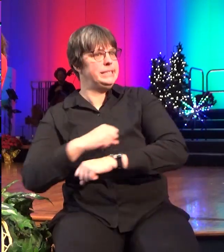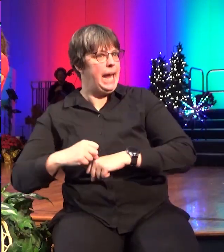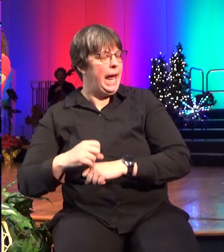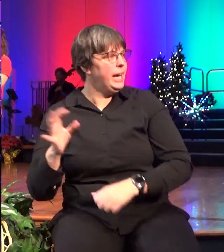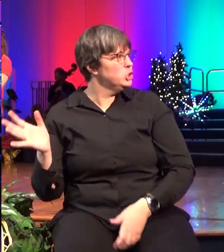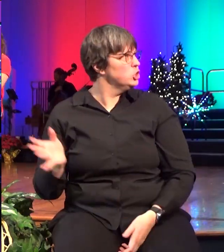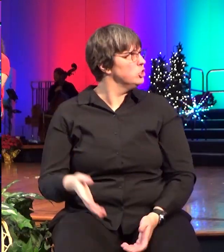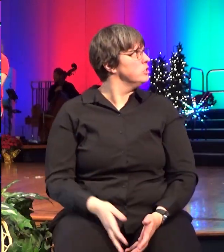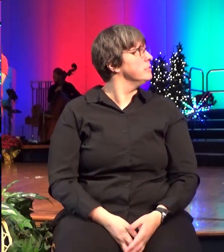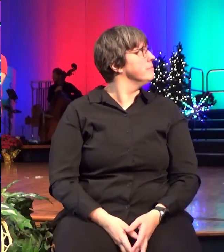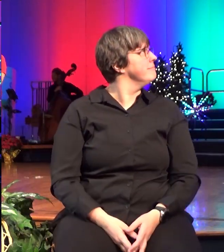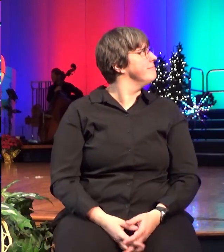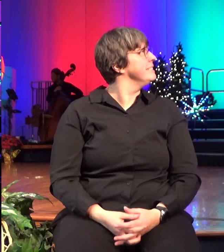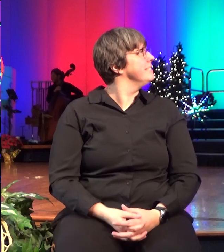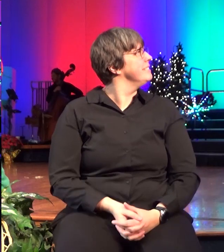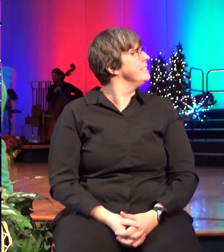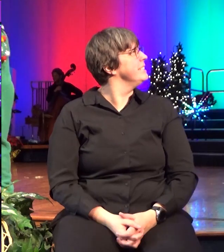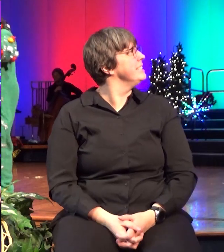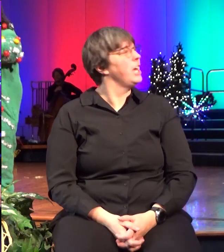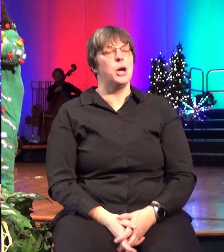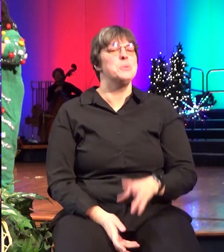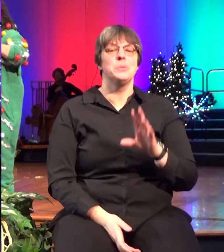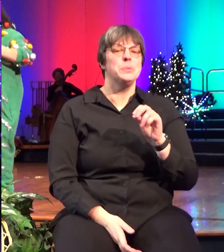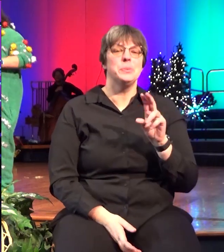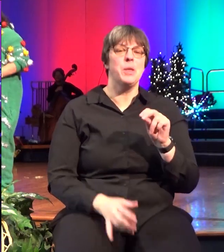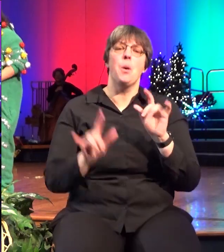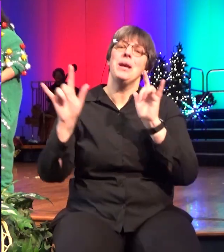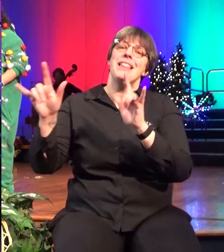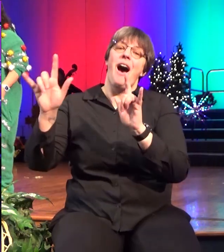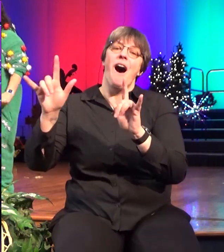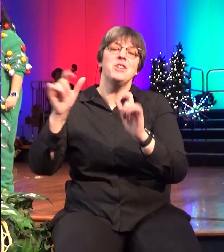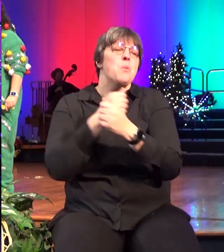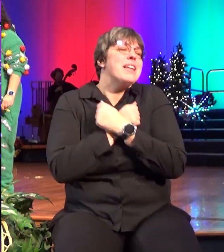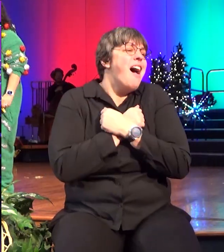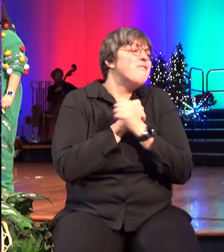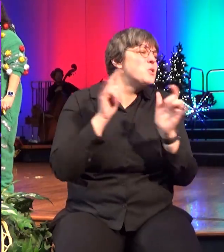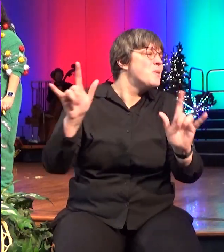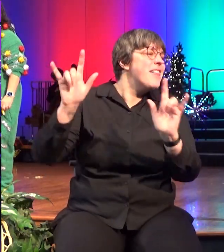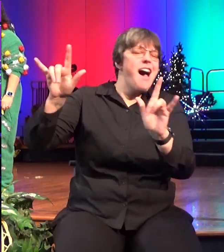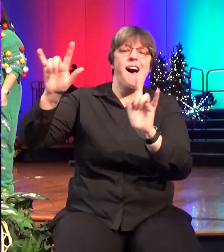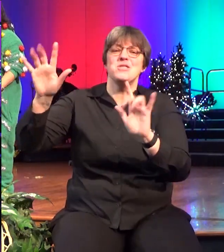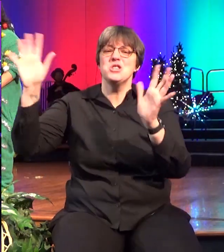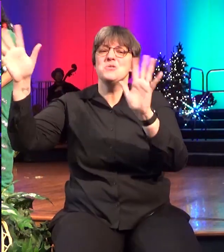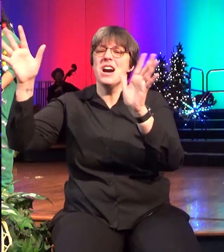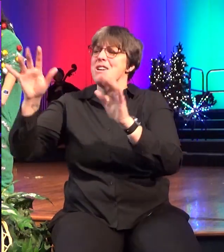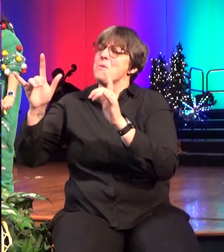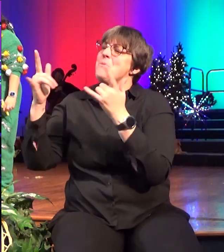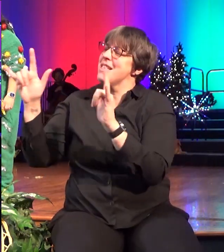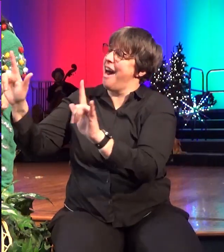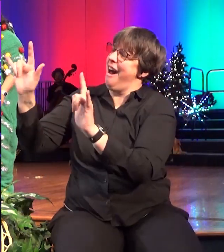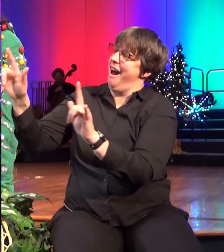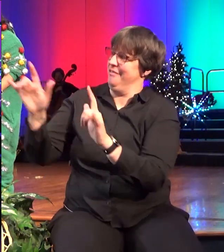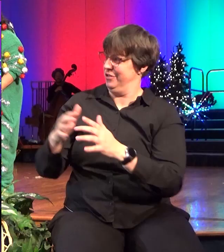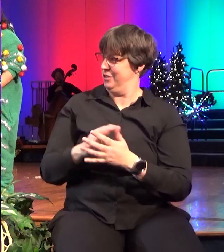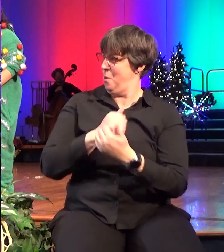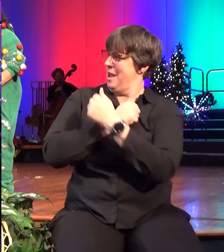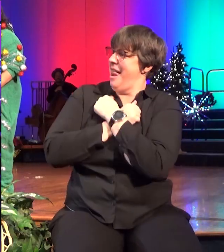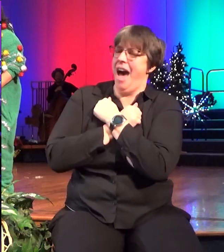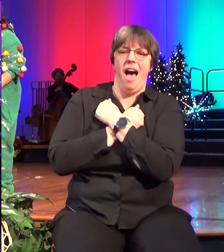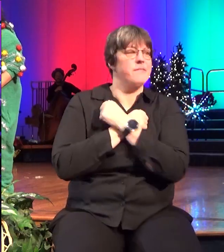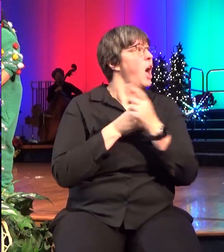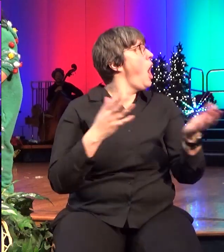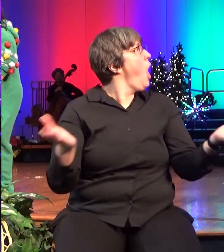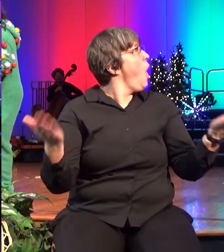No. We What? love you, Scrooge. We send some love. We love you, Scrooge. Let's